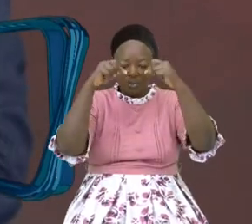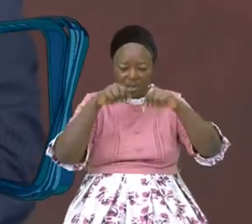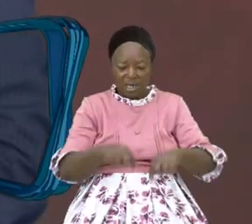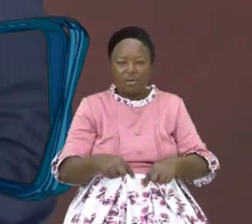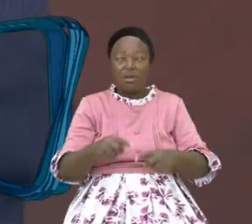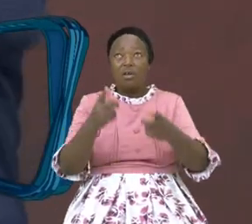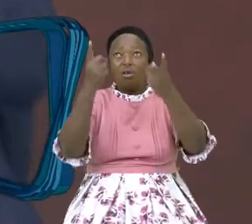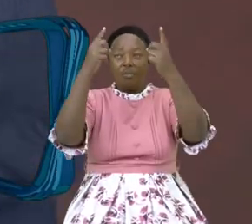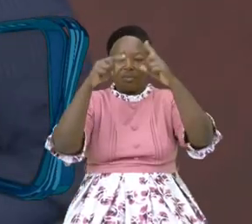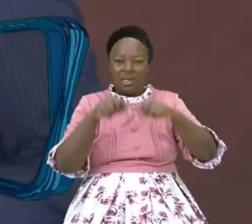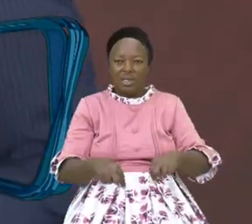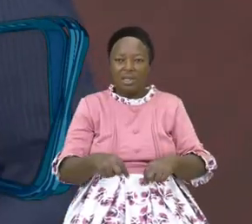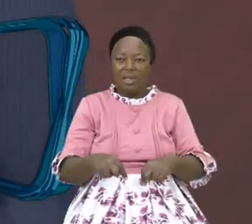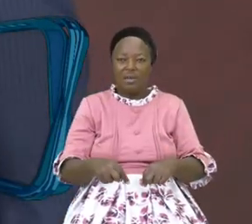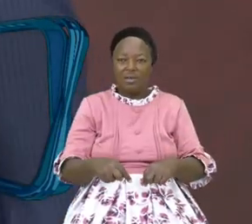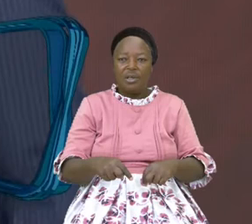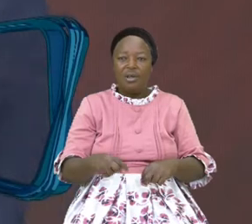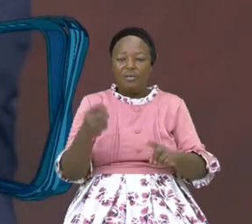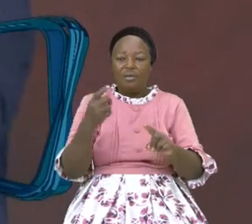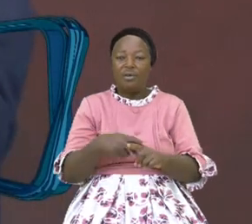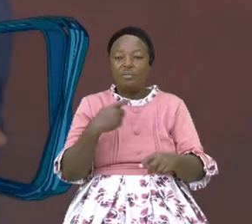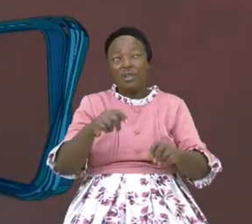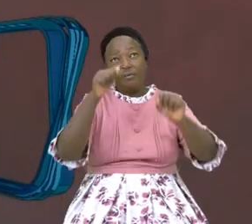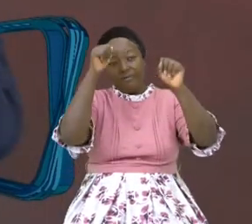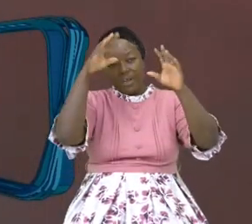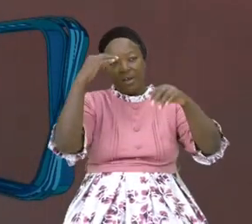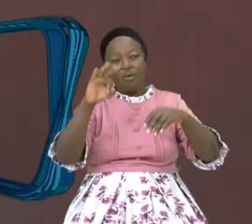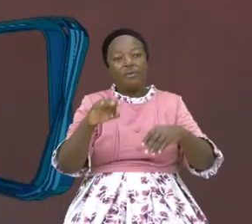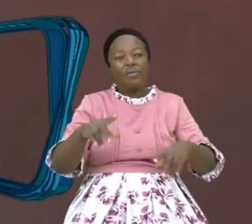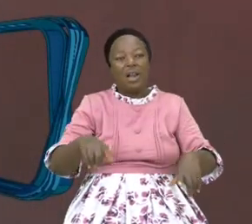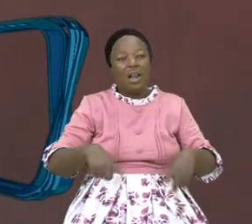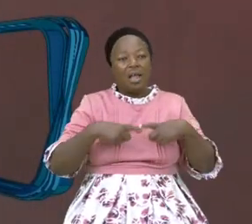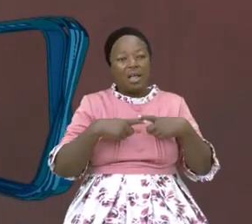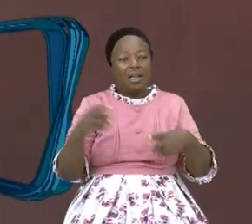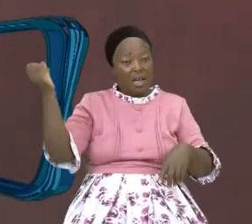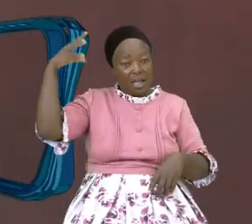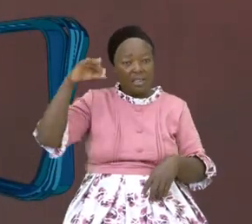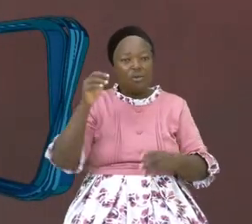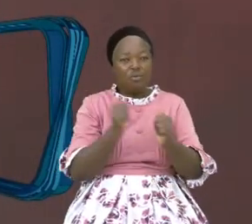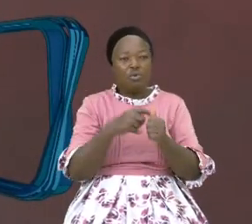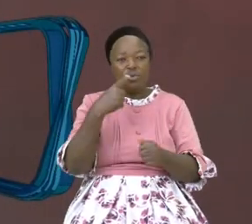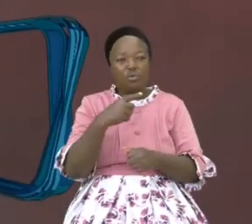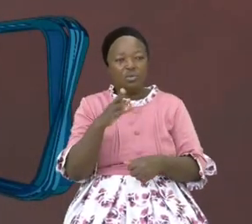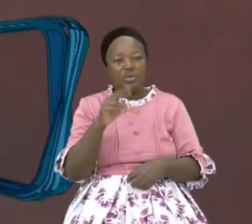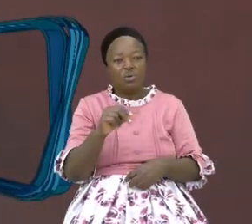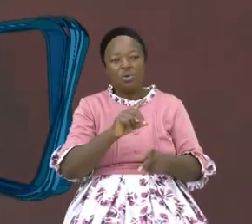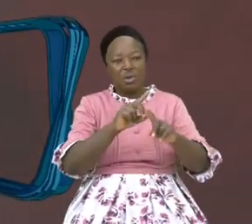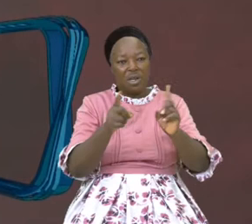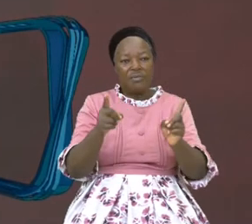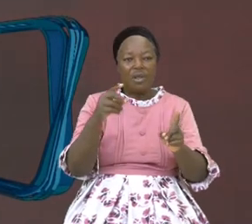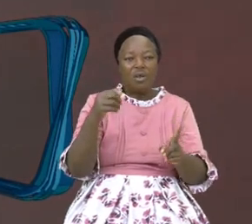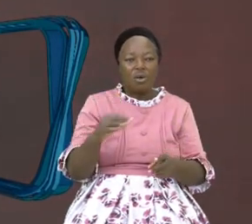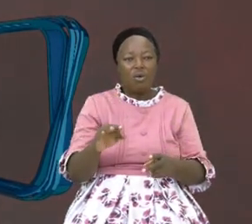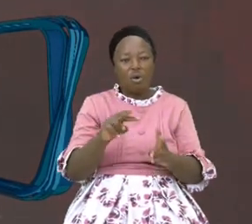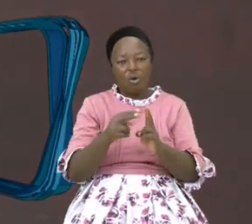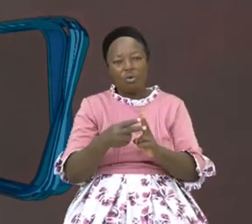cometh down from the Father of lights, with whom there is no variableness nor shadow of